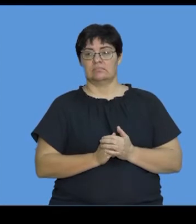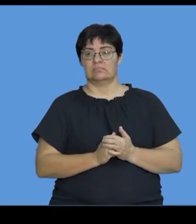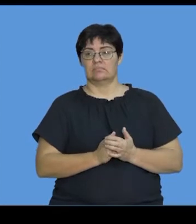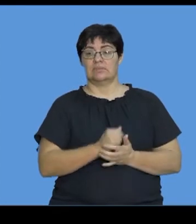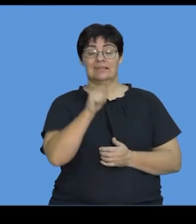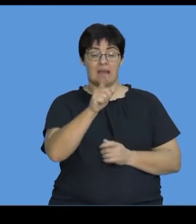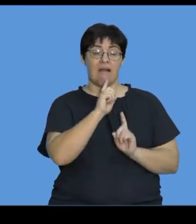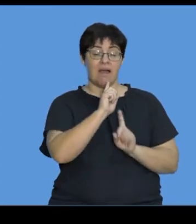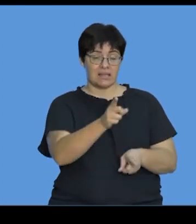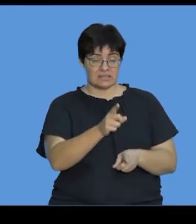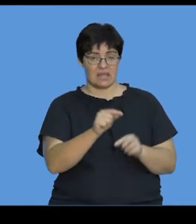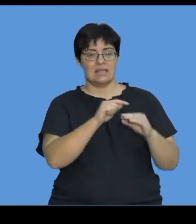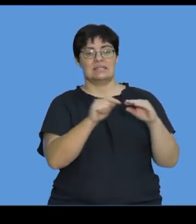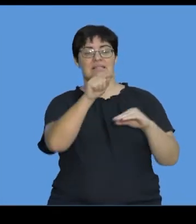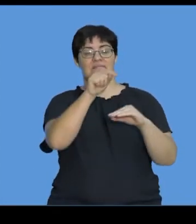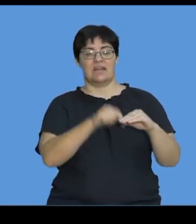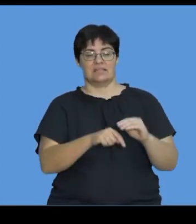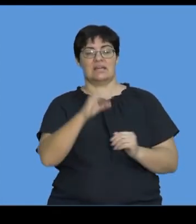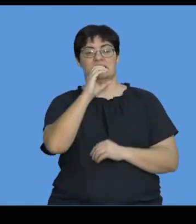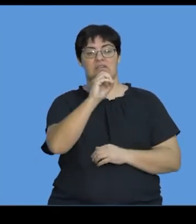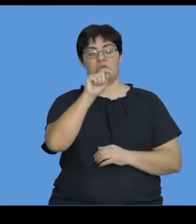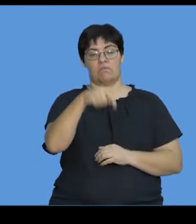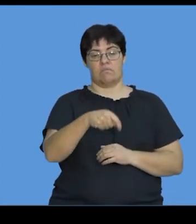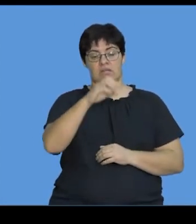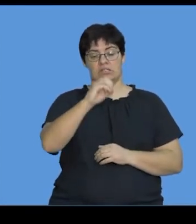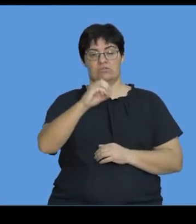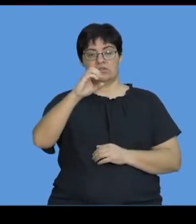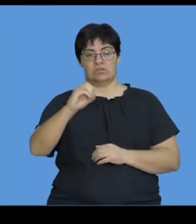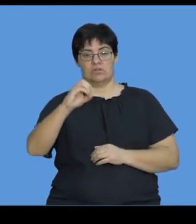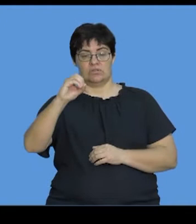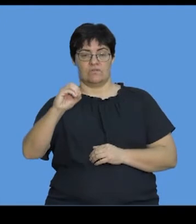to divide that answer by